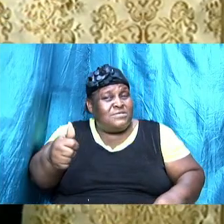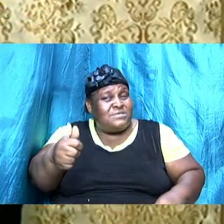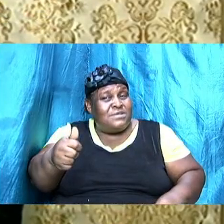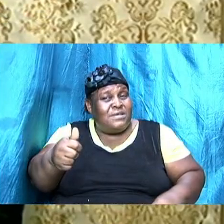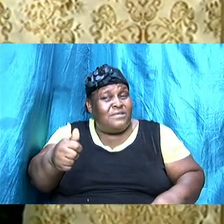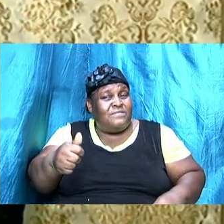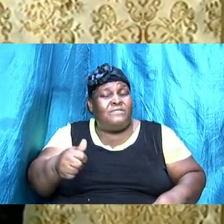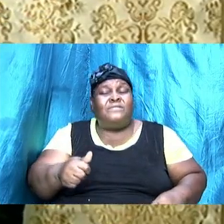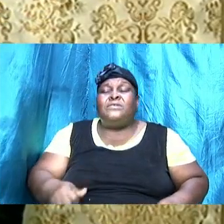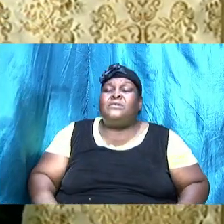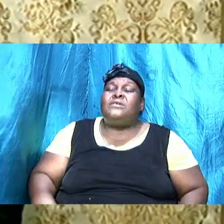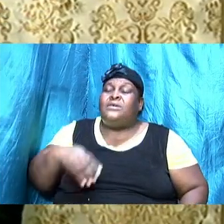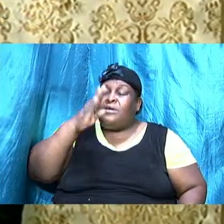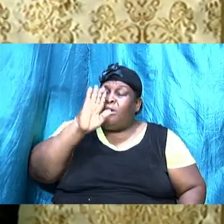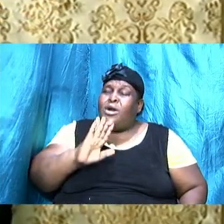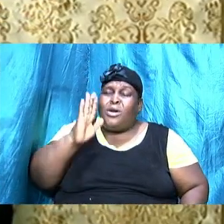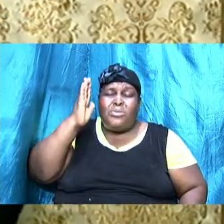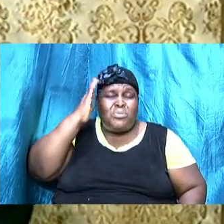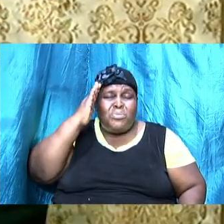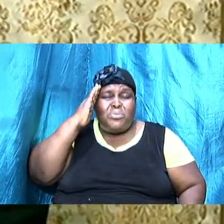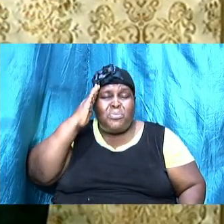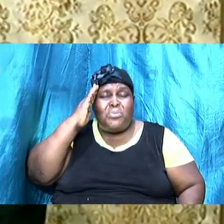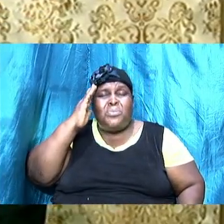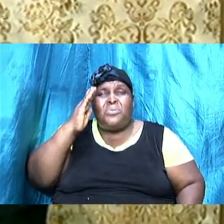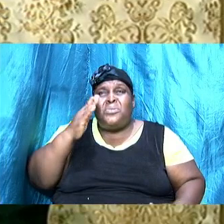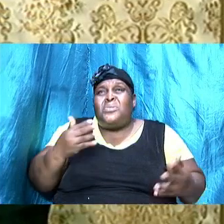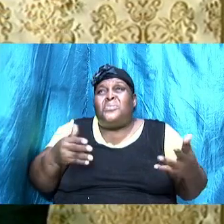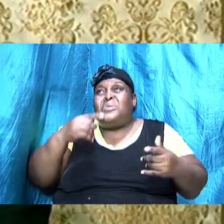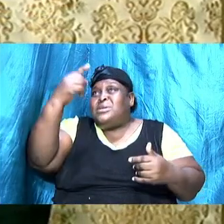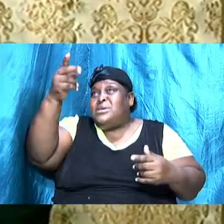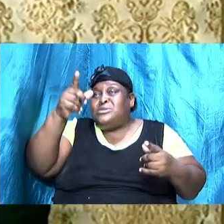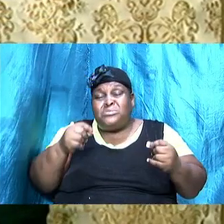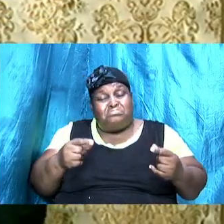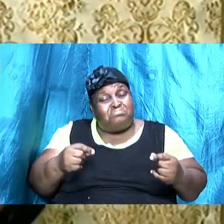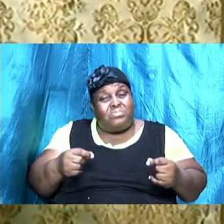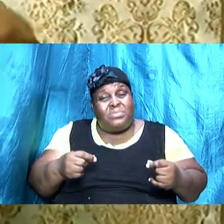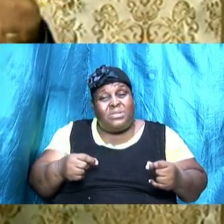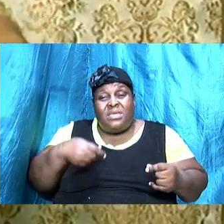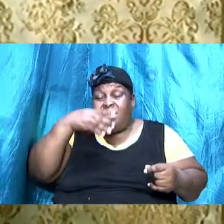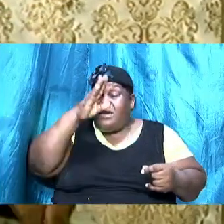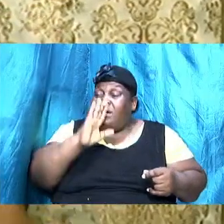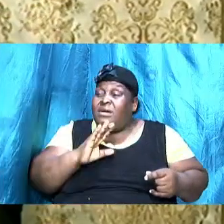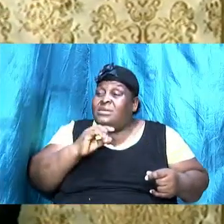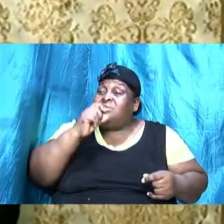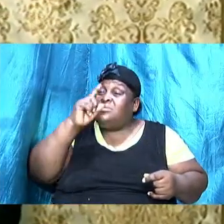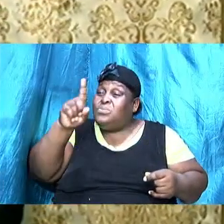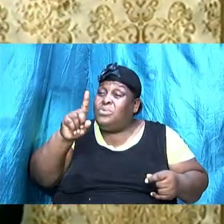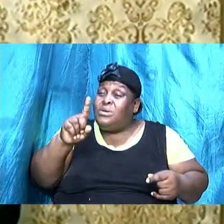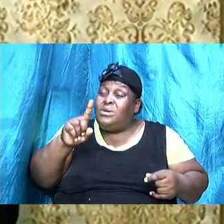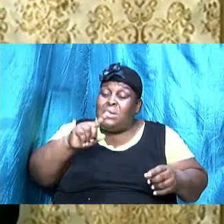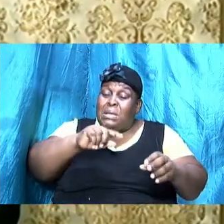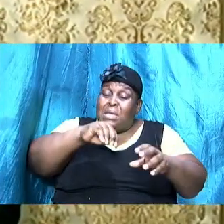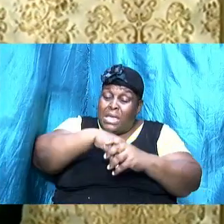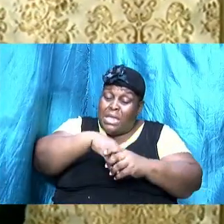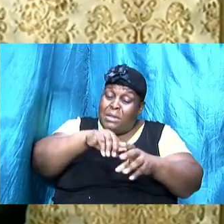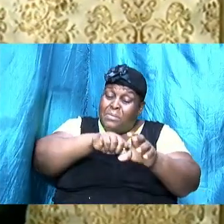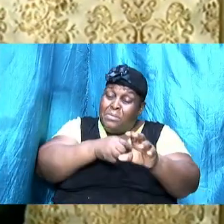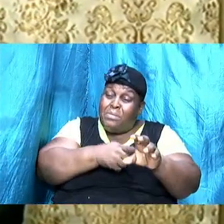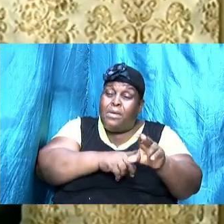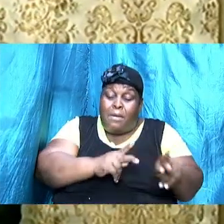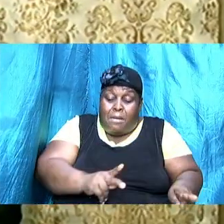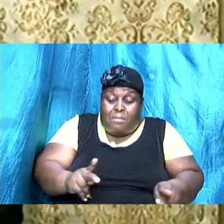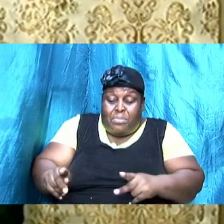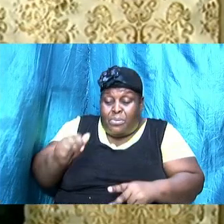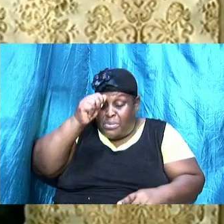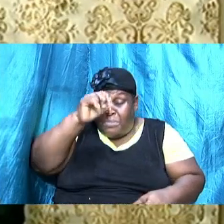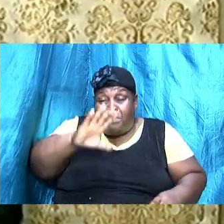one that established this thing called marriage. He is the one who in the beginning put the man and the woman